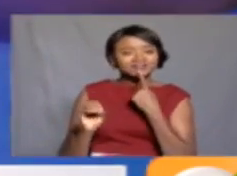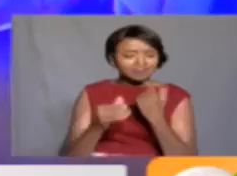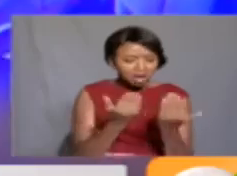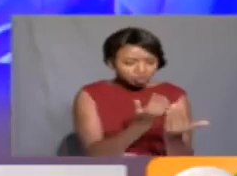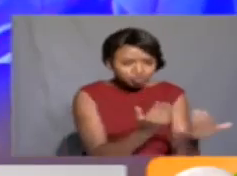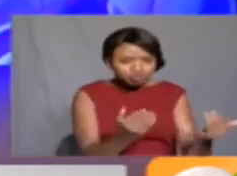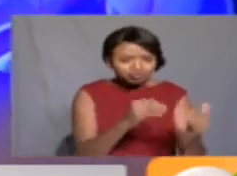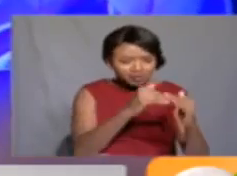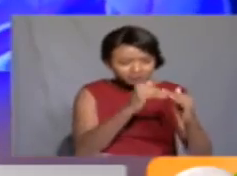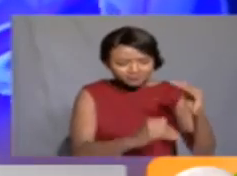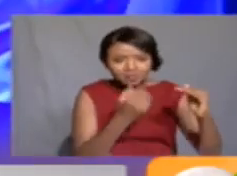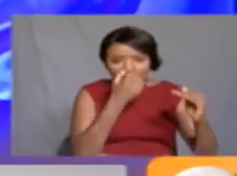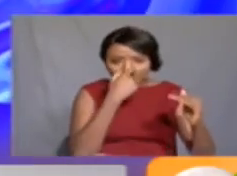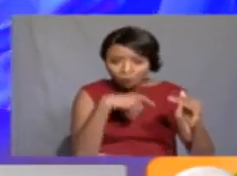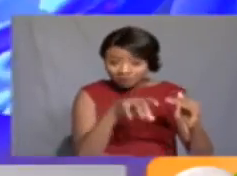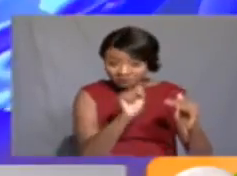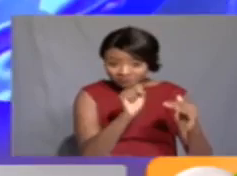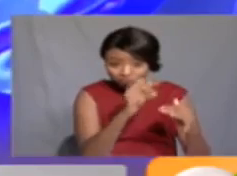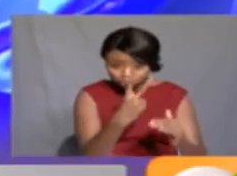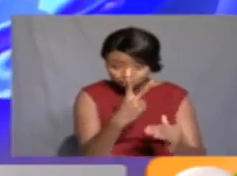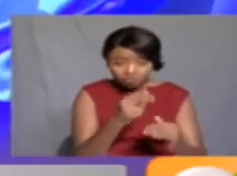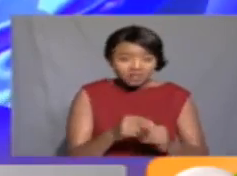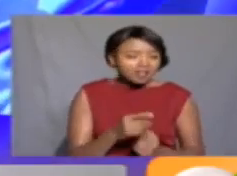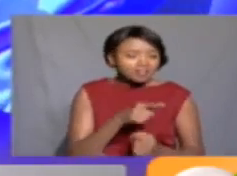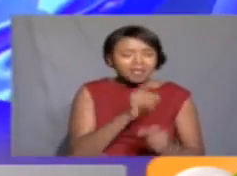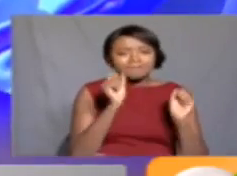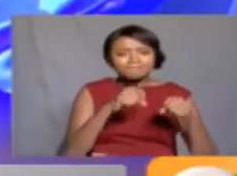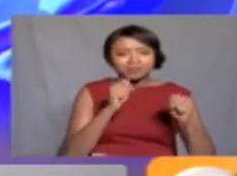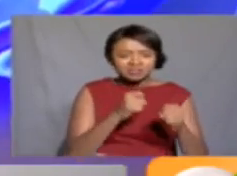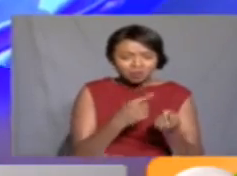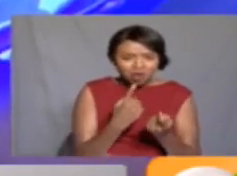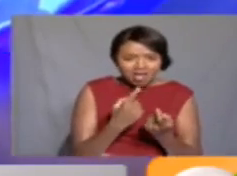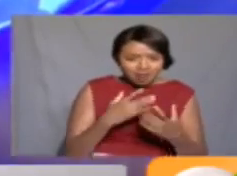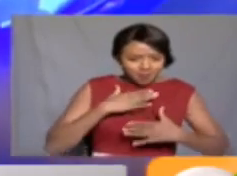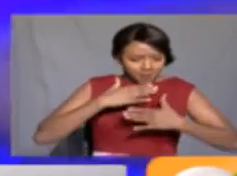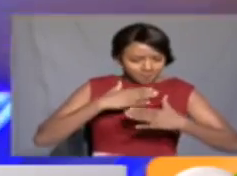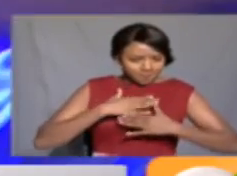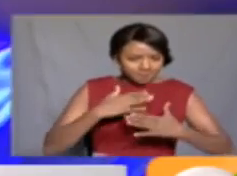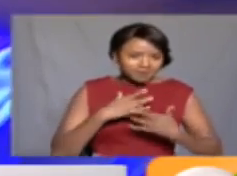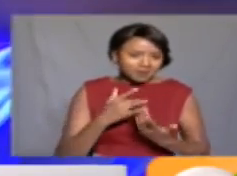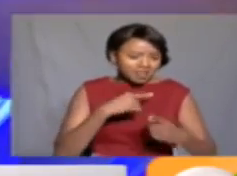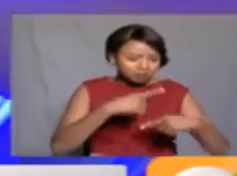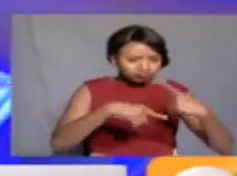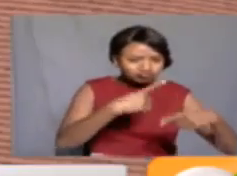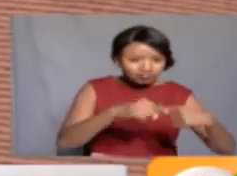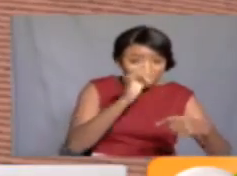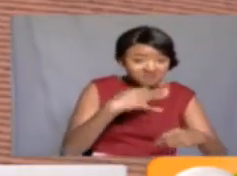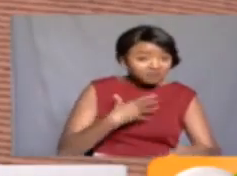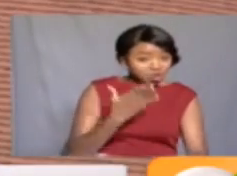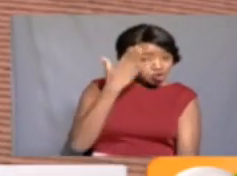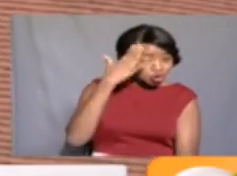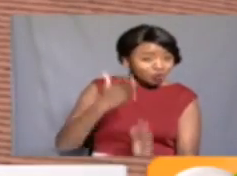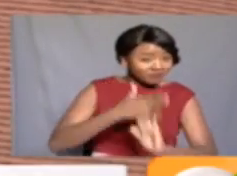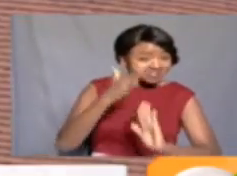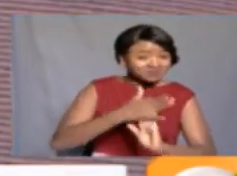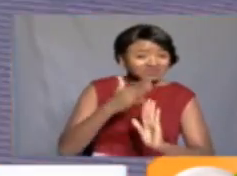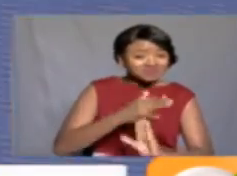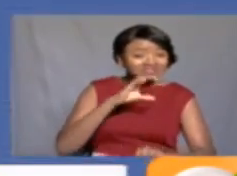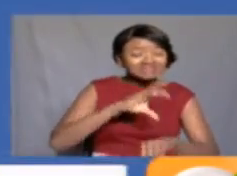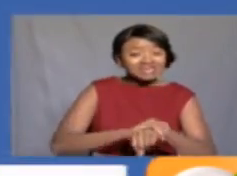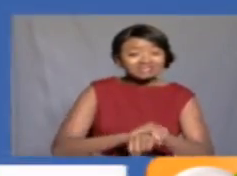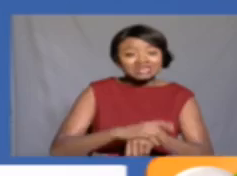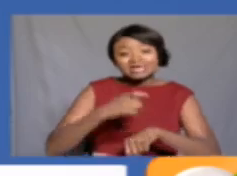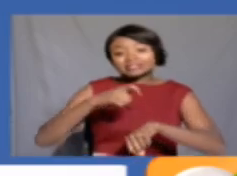children aged less than 2 years old. Many are in the first weeks of life. Early onset can be acquired from the mother during labor